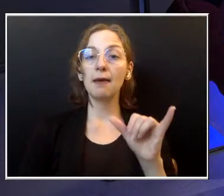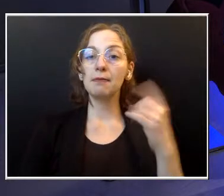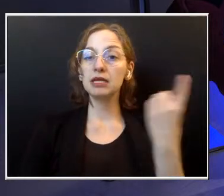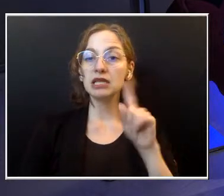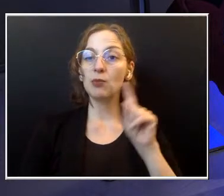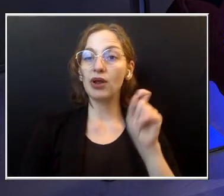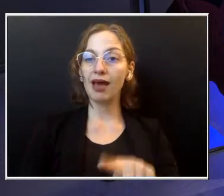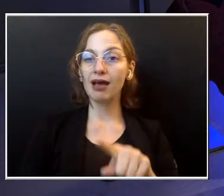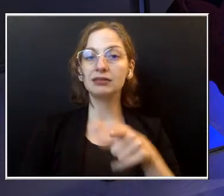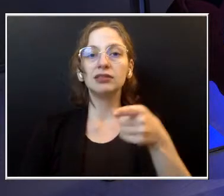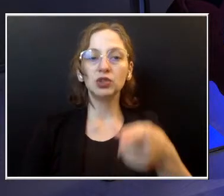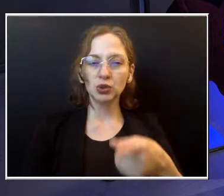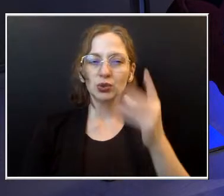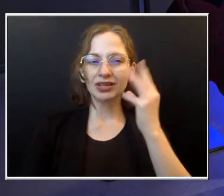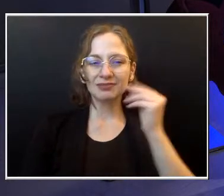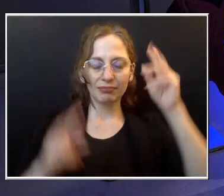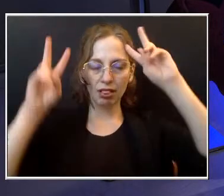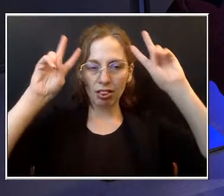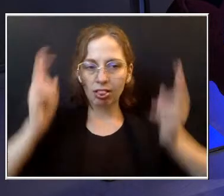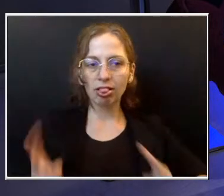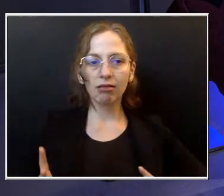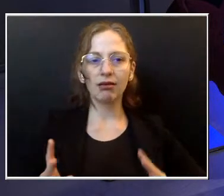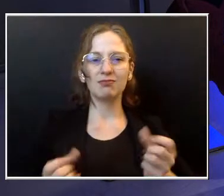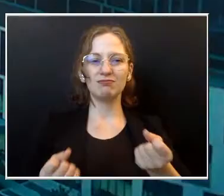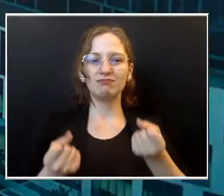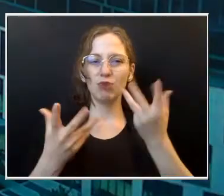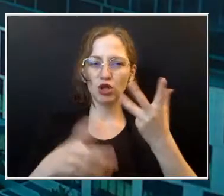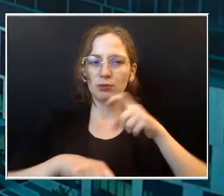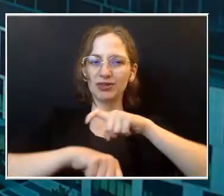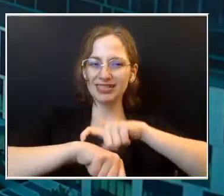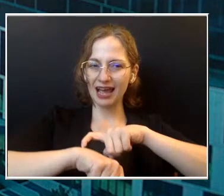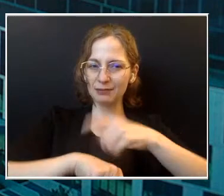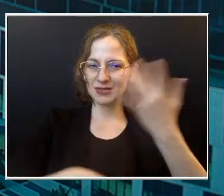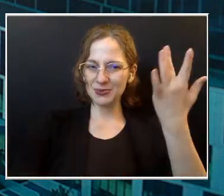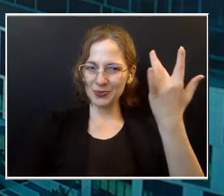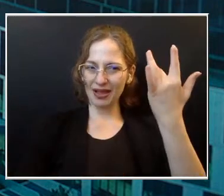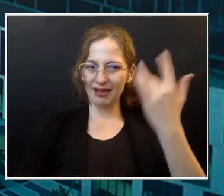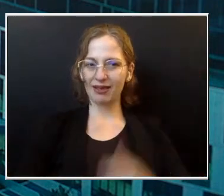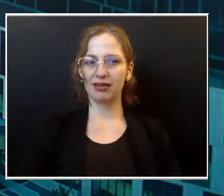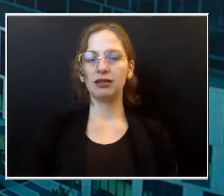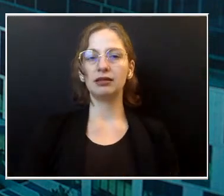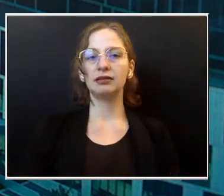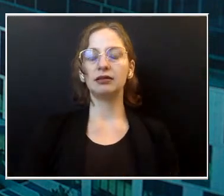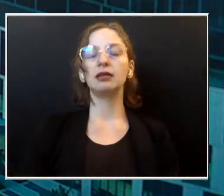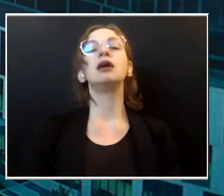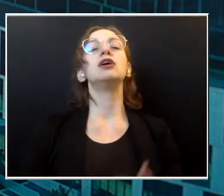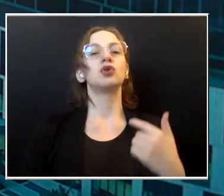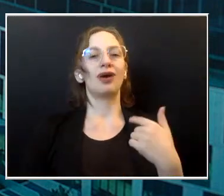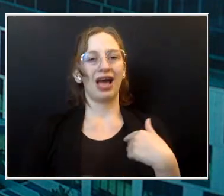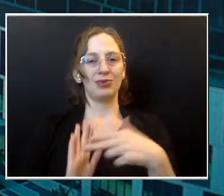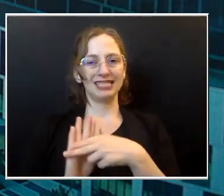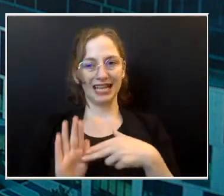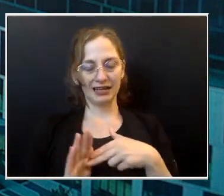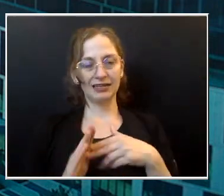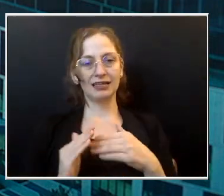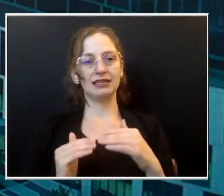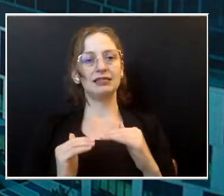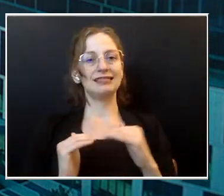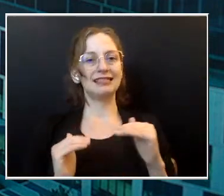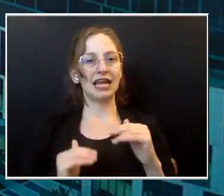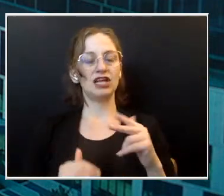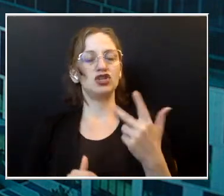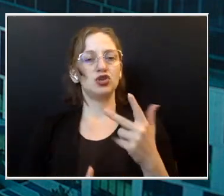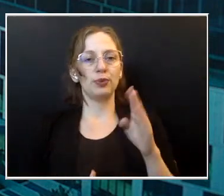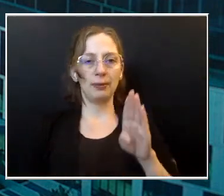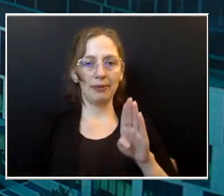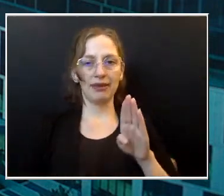So explain to folks why you've lost it. Oh, okay. So I was diagnosed with stage 3B in 2015. And then went through about a year